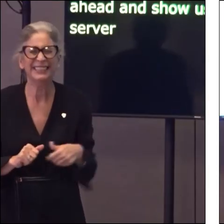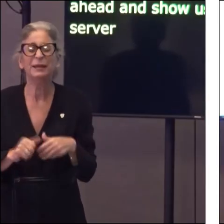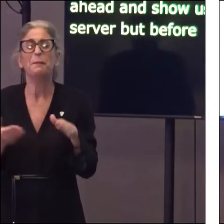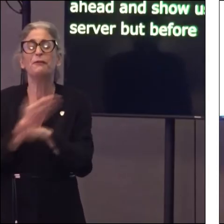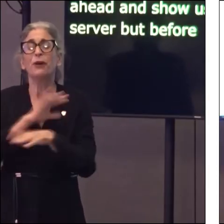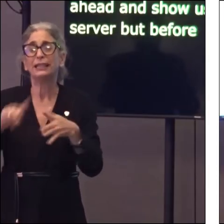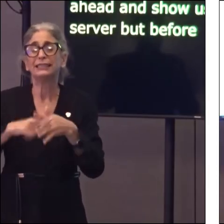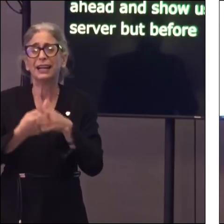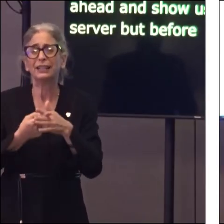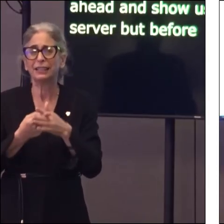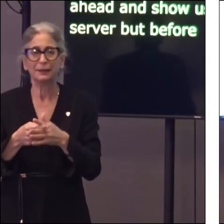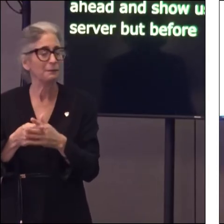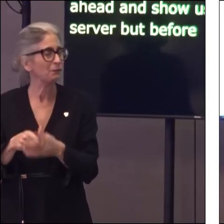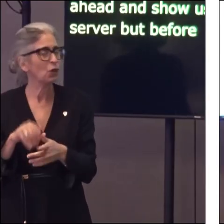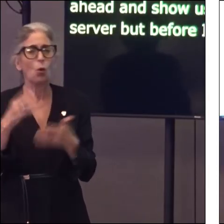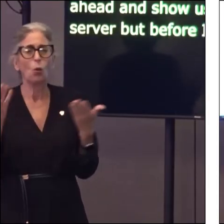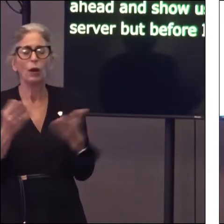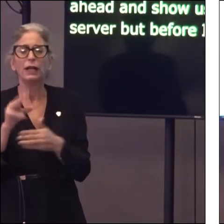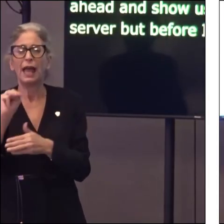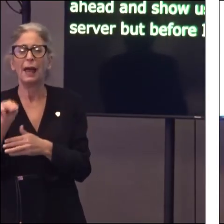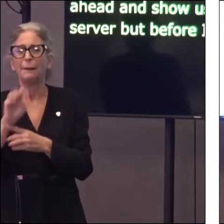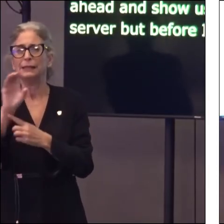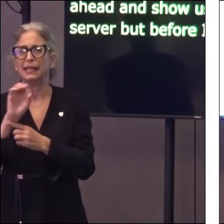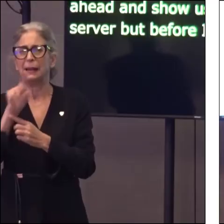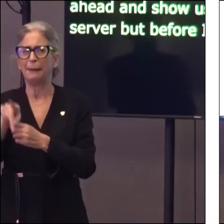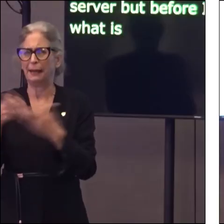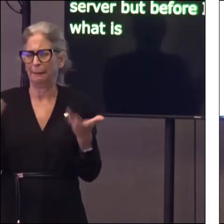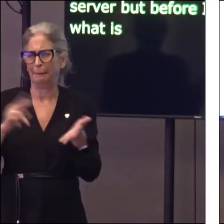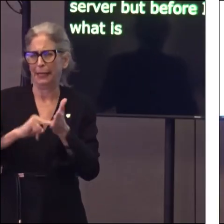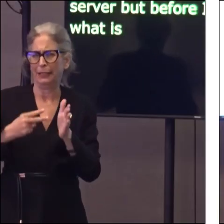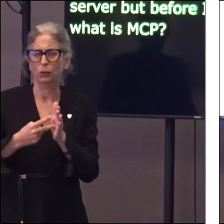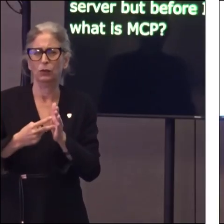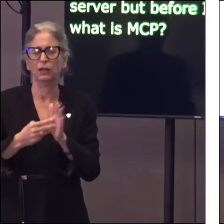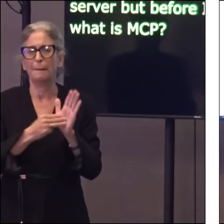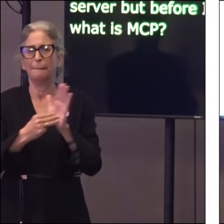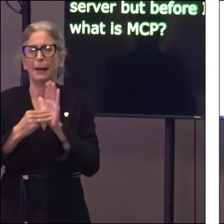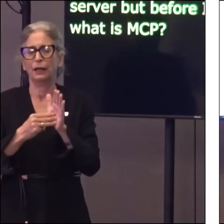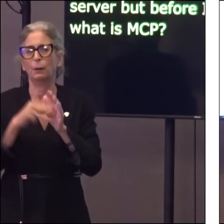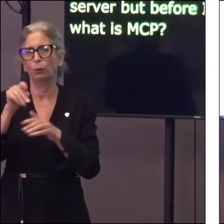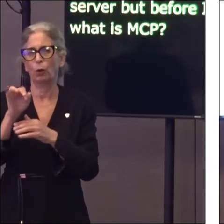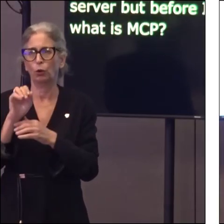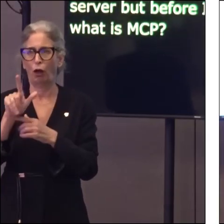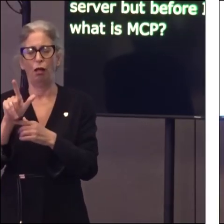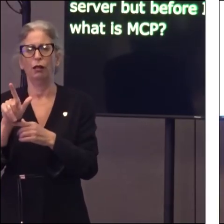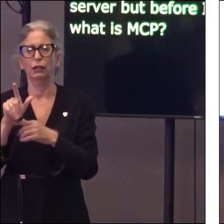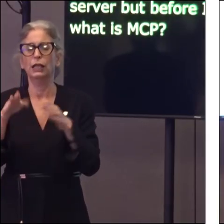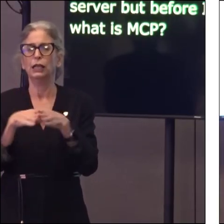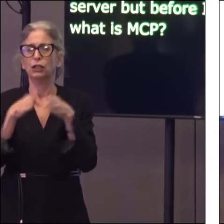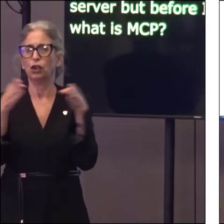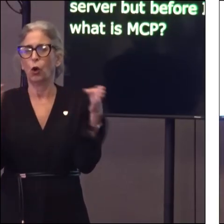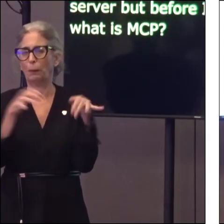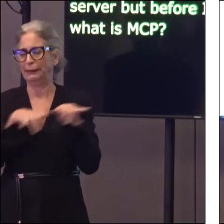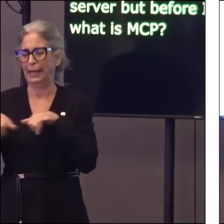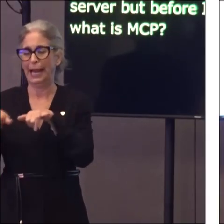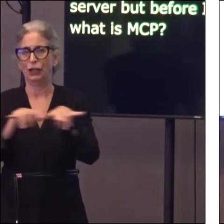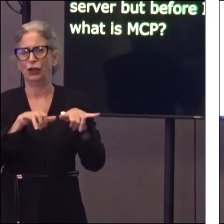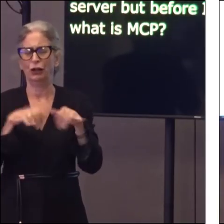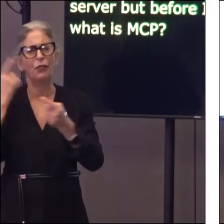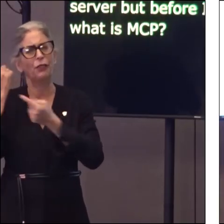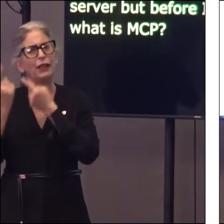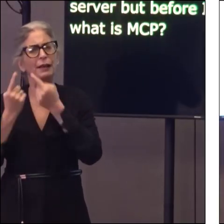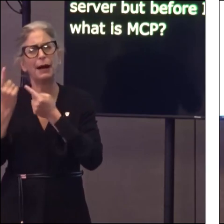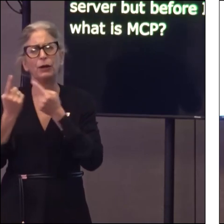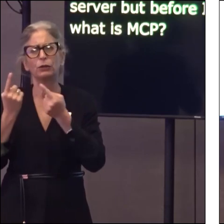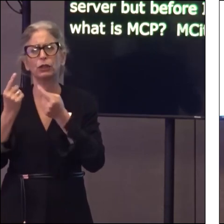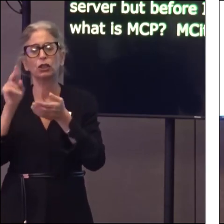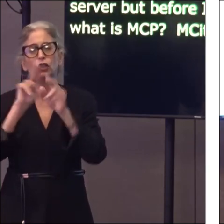what is MCP? MCP, or Model Context Protocol, is an open standard. Think of it as